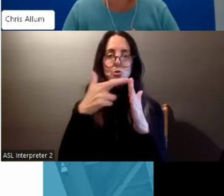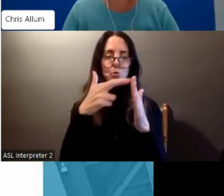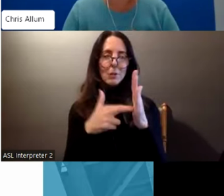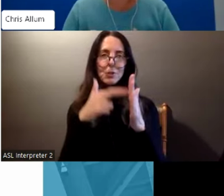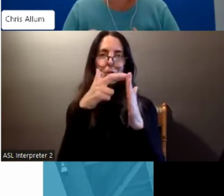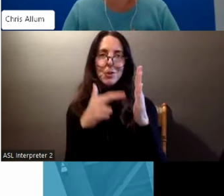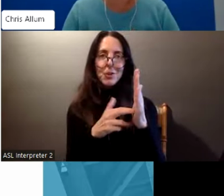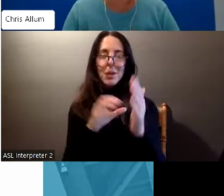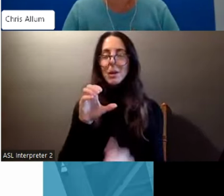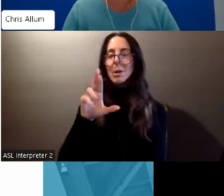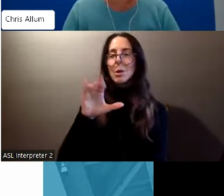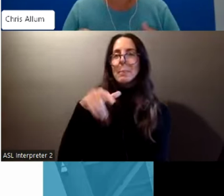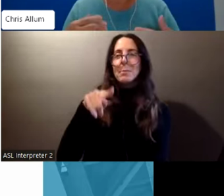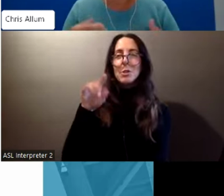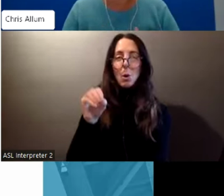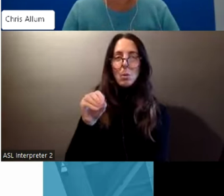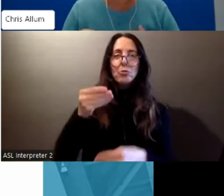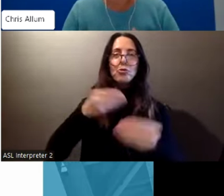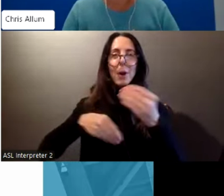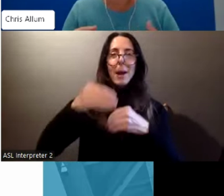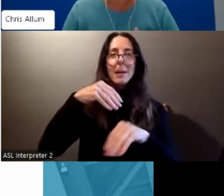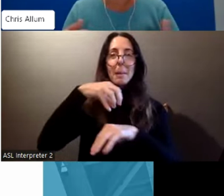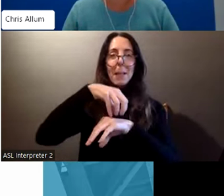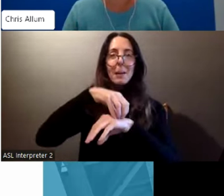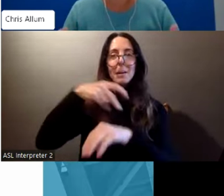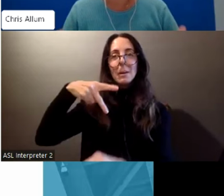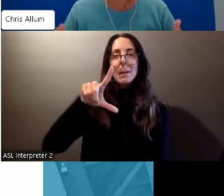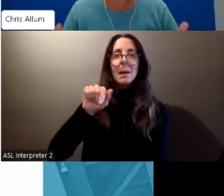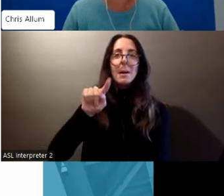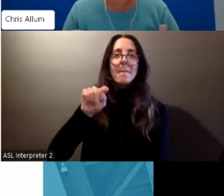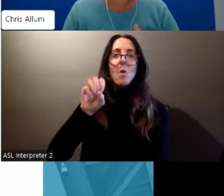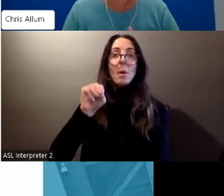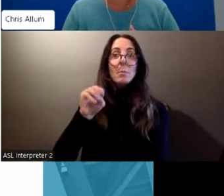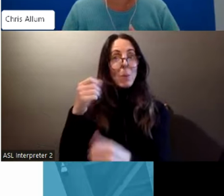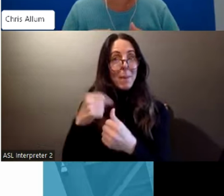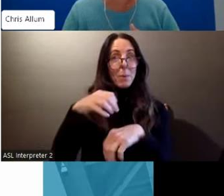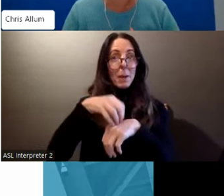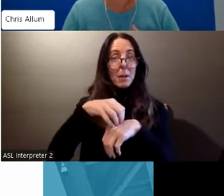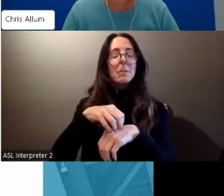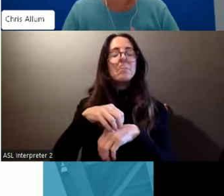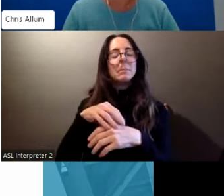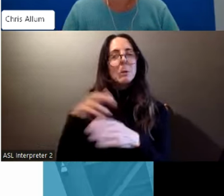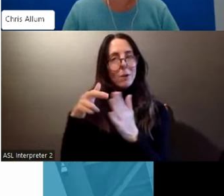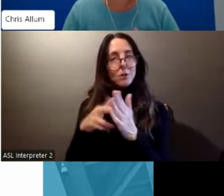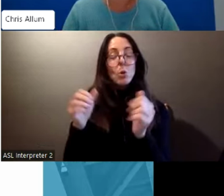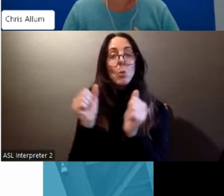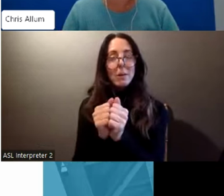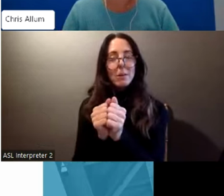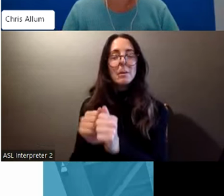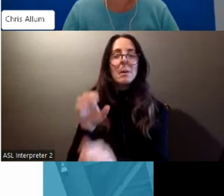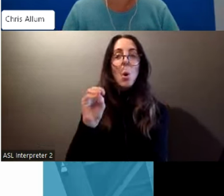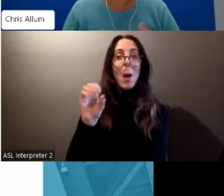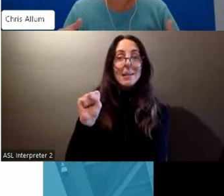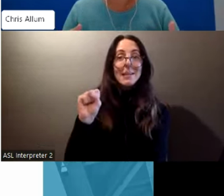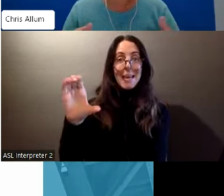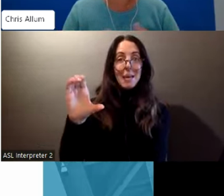crypto trading platform. These platforms have to be registered with the OSC, and it's very easy to check